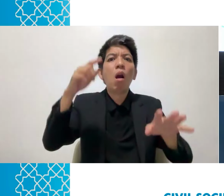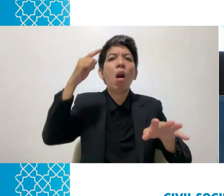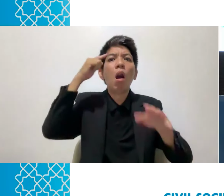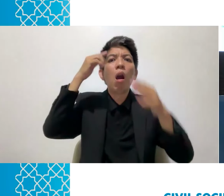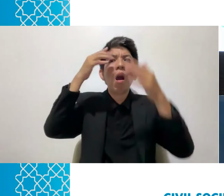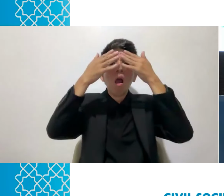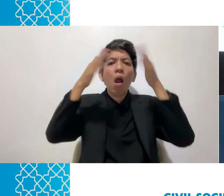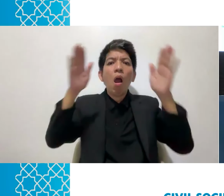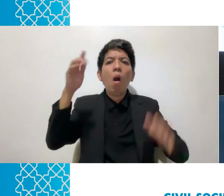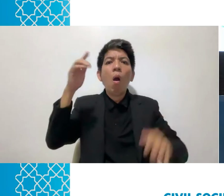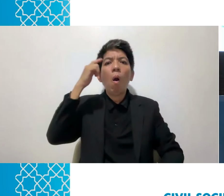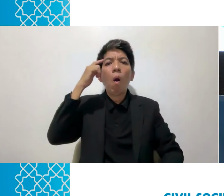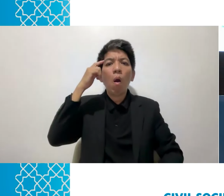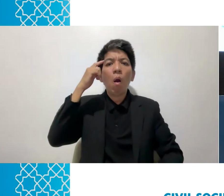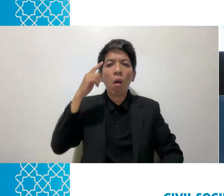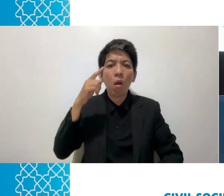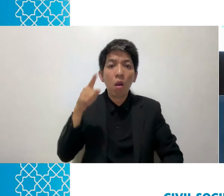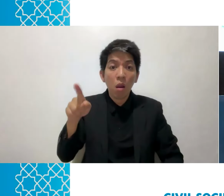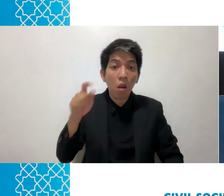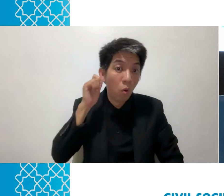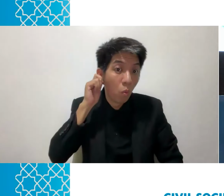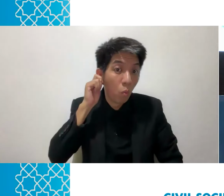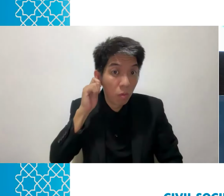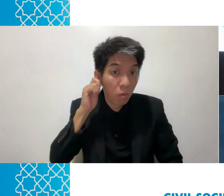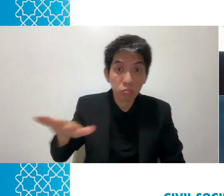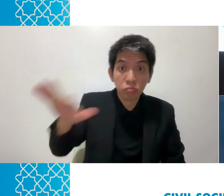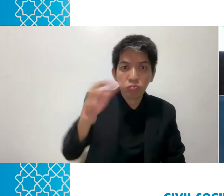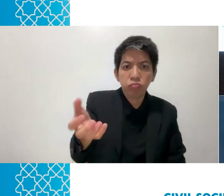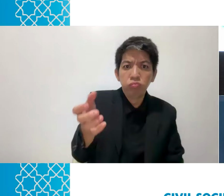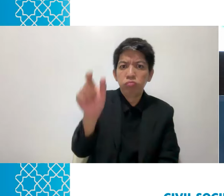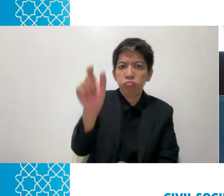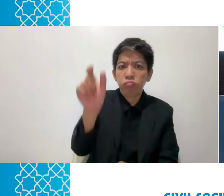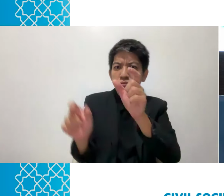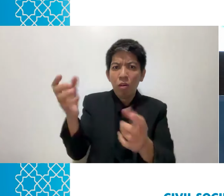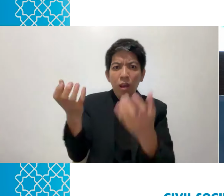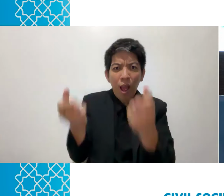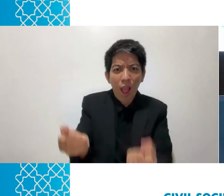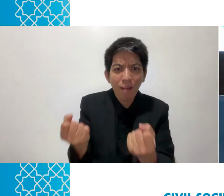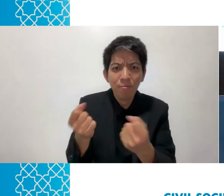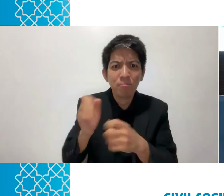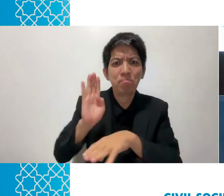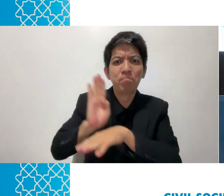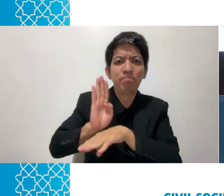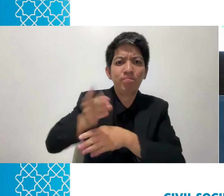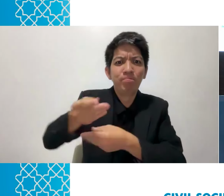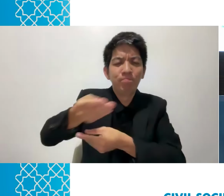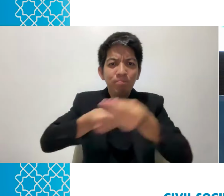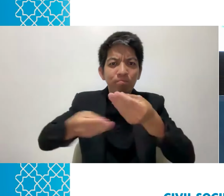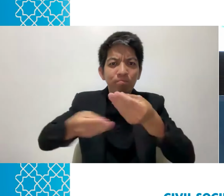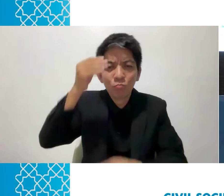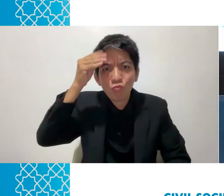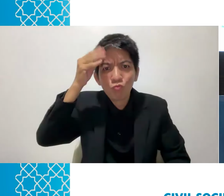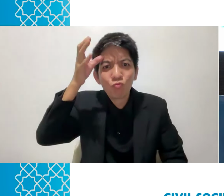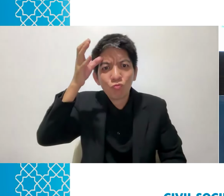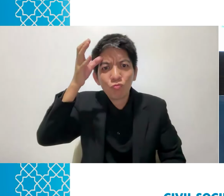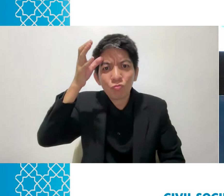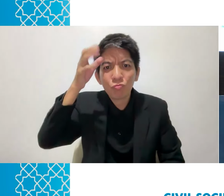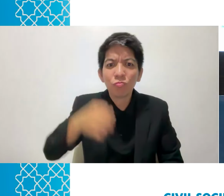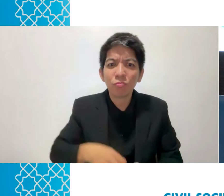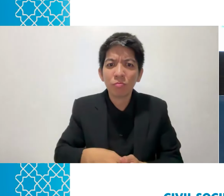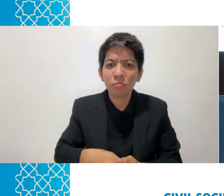result of that after a few years. It is called Pashu Saki. I'm